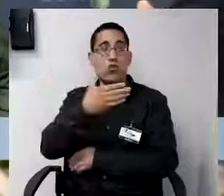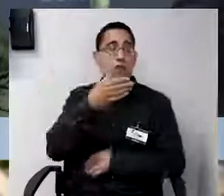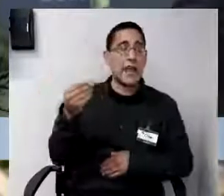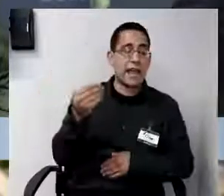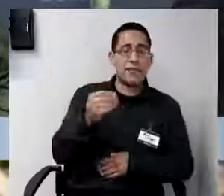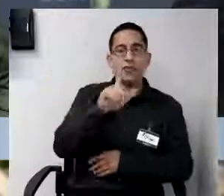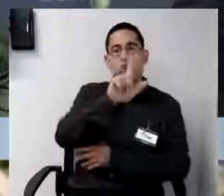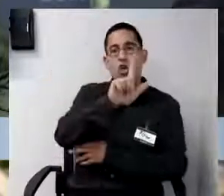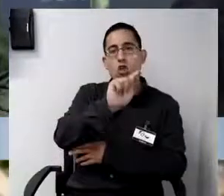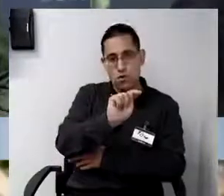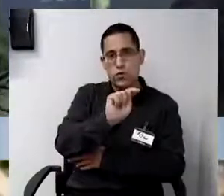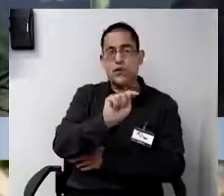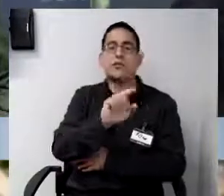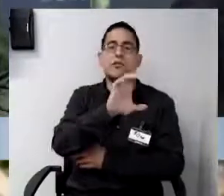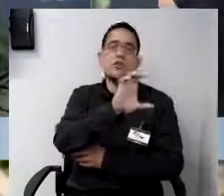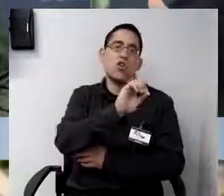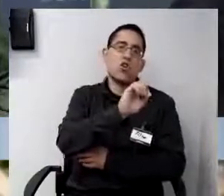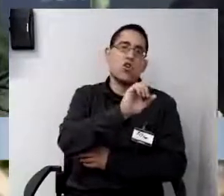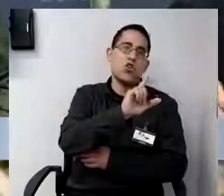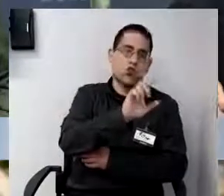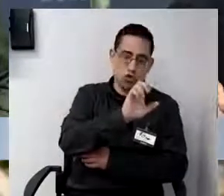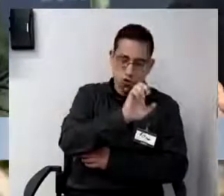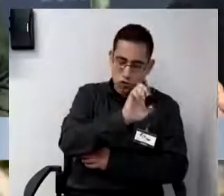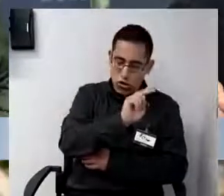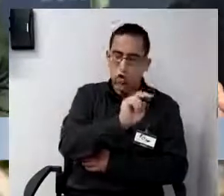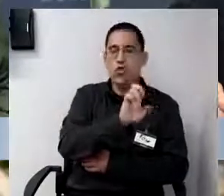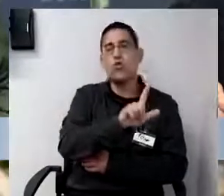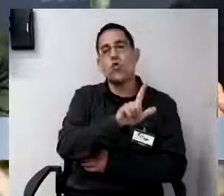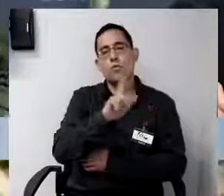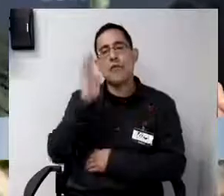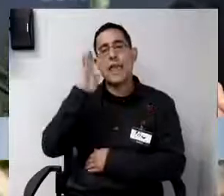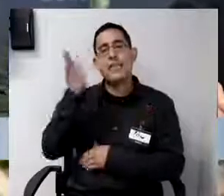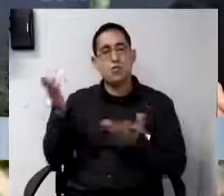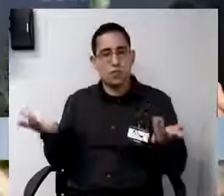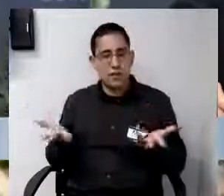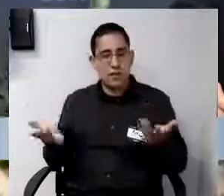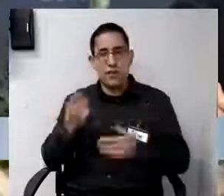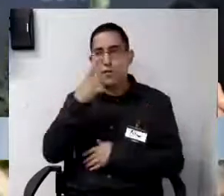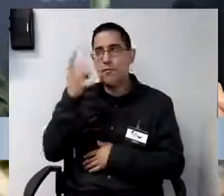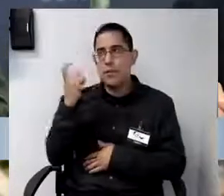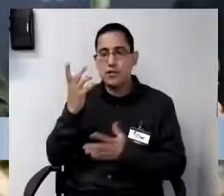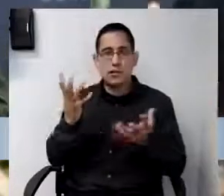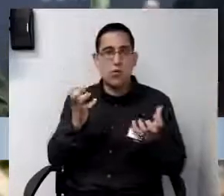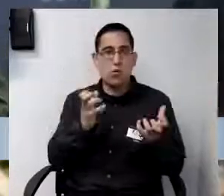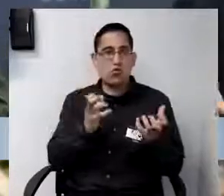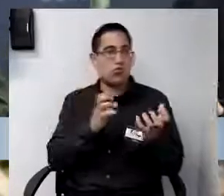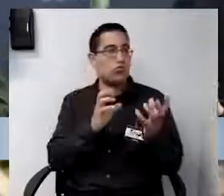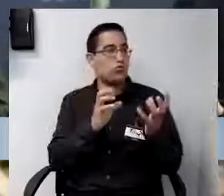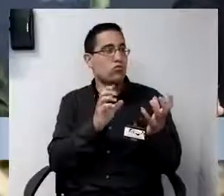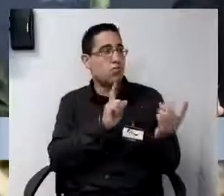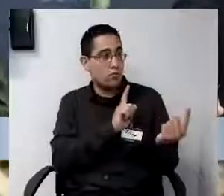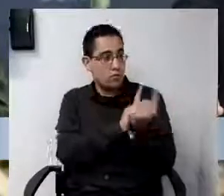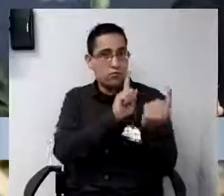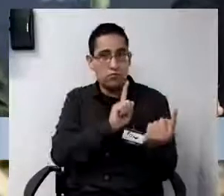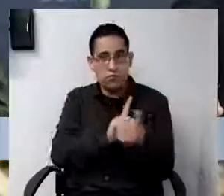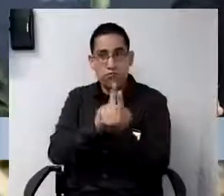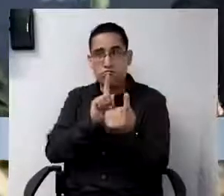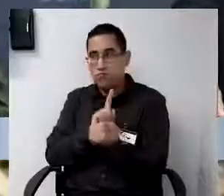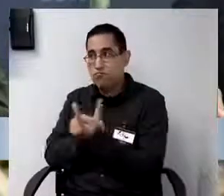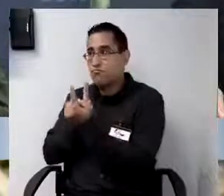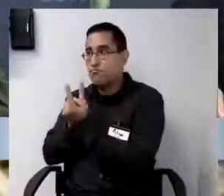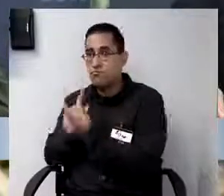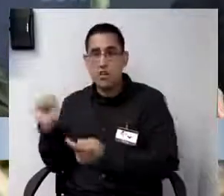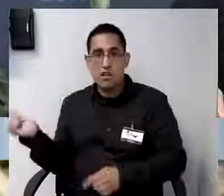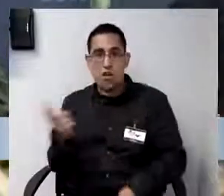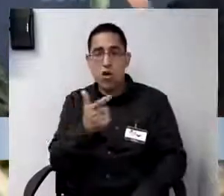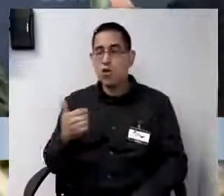these folks were deployed from, they'll be here because they want to meet all of their young servicemen and women as